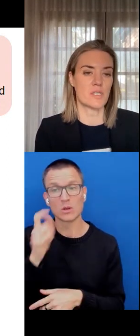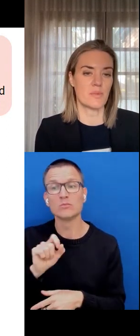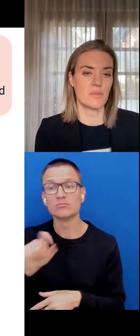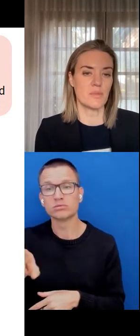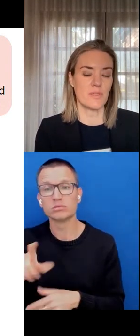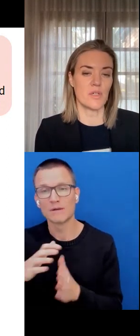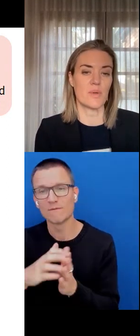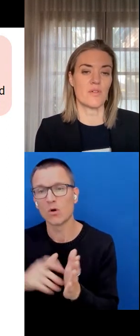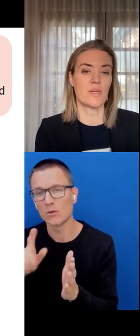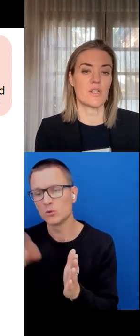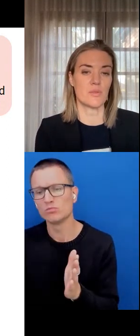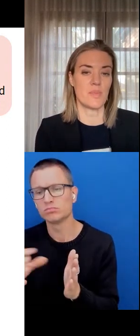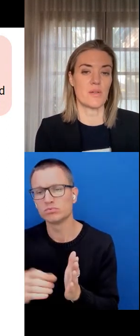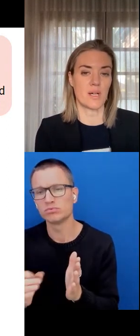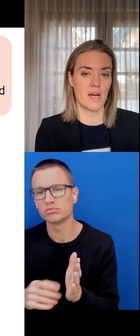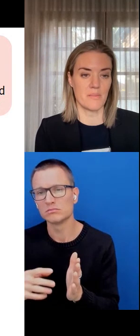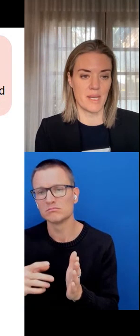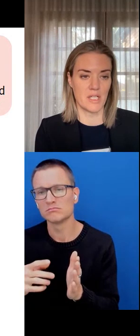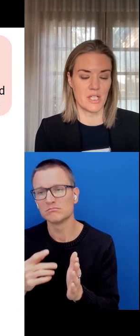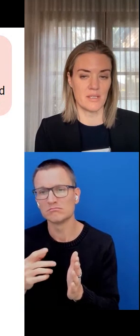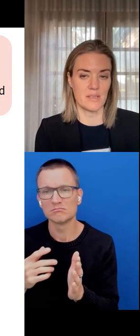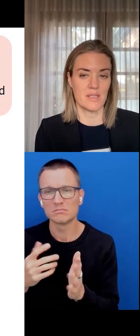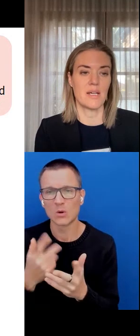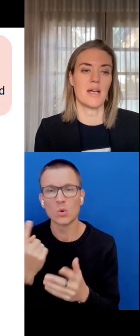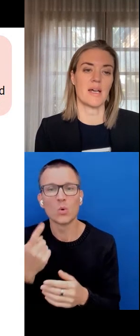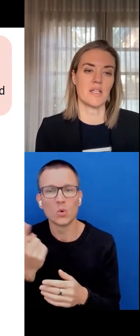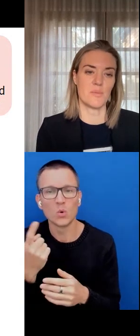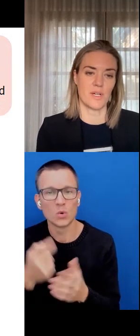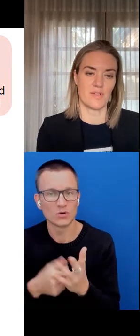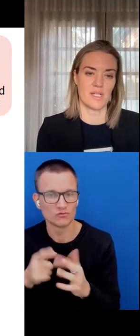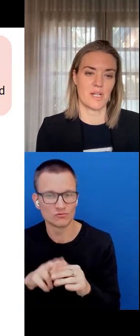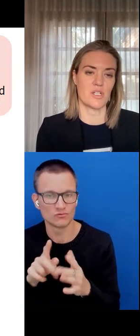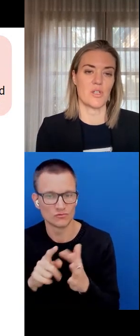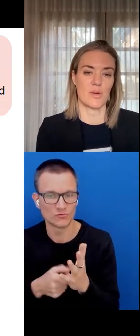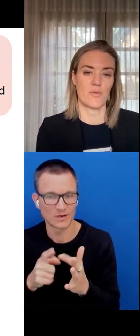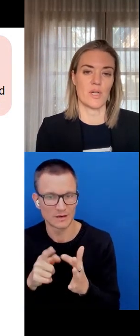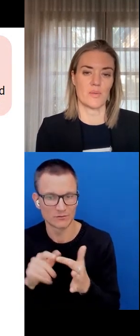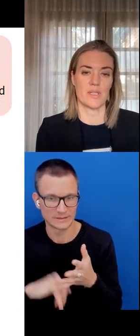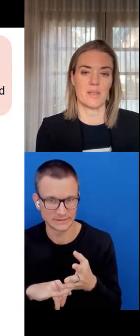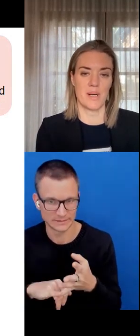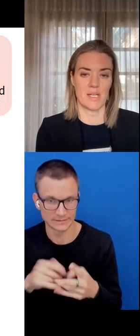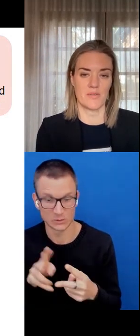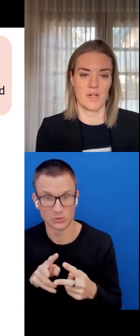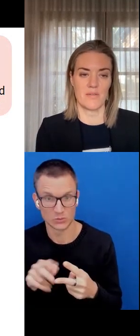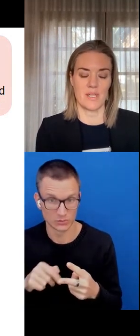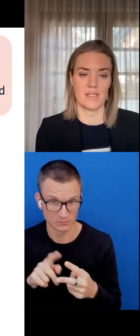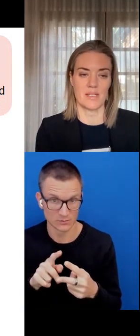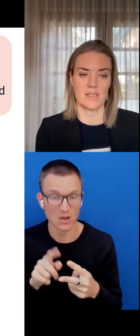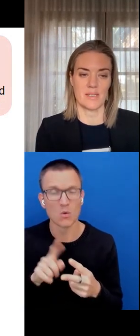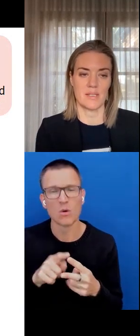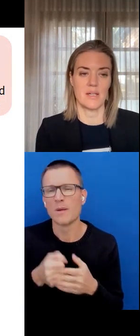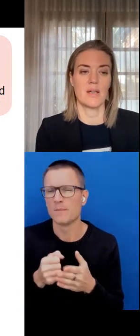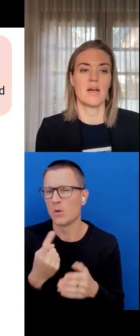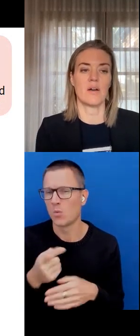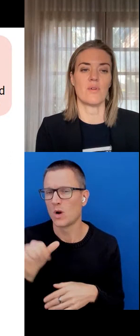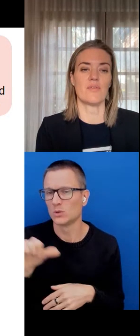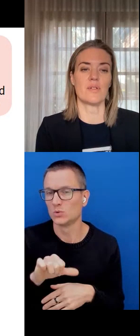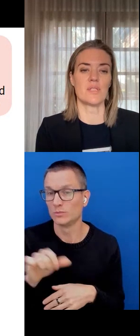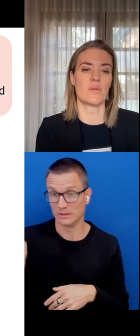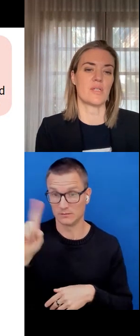Wherever possible, your referee should be your current manager and a previous manager you have worked with in the past 5 years.